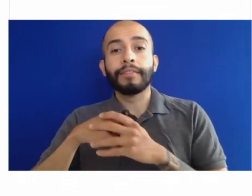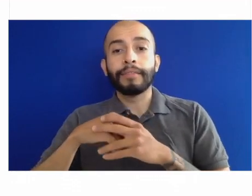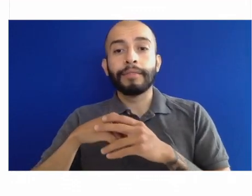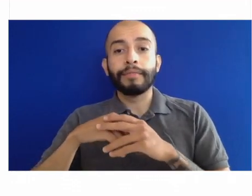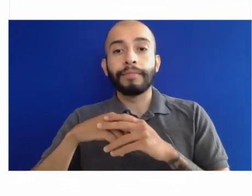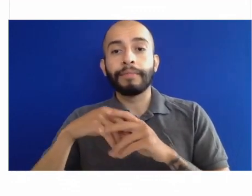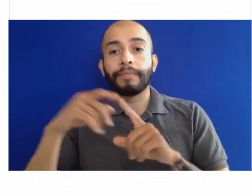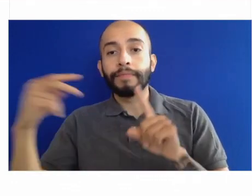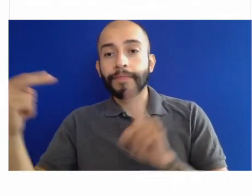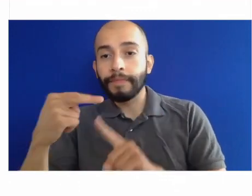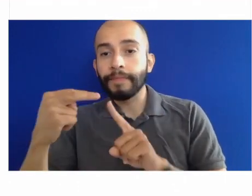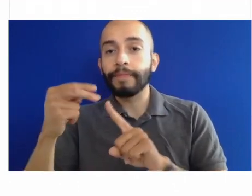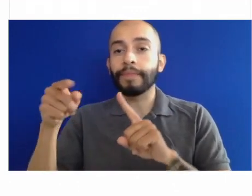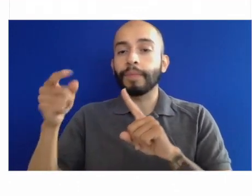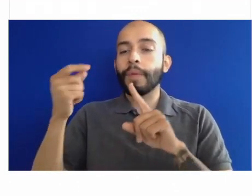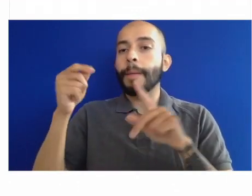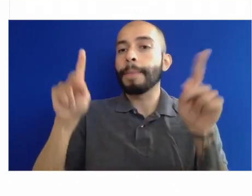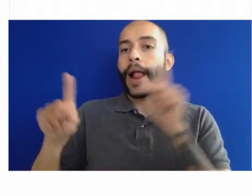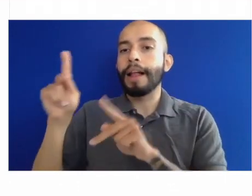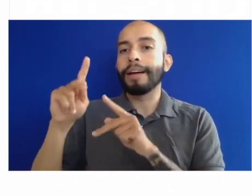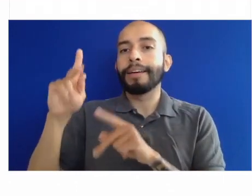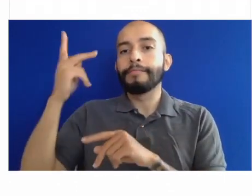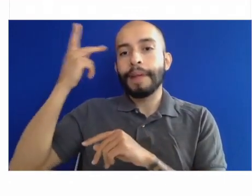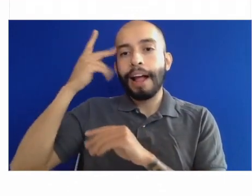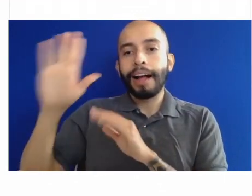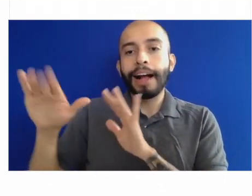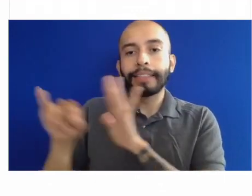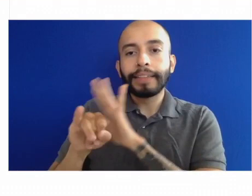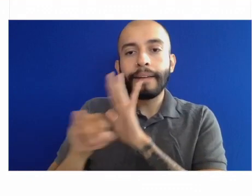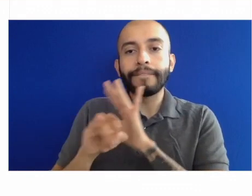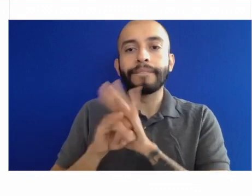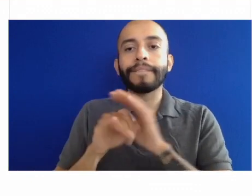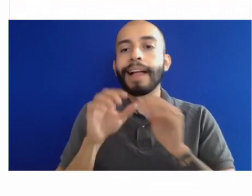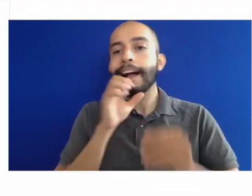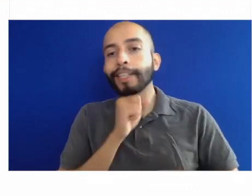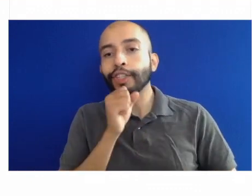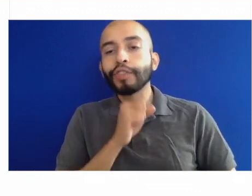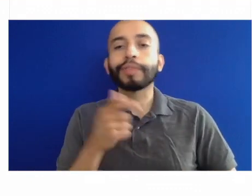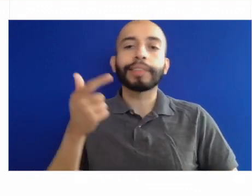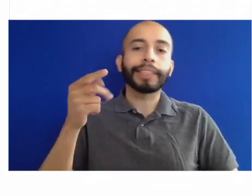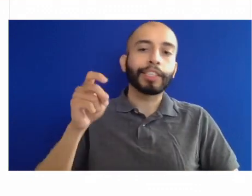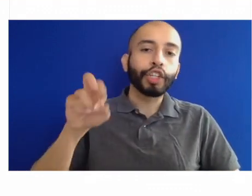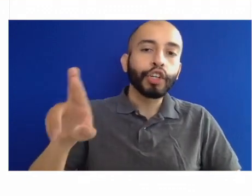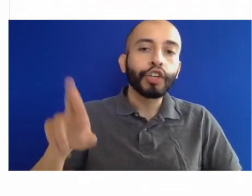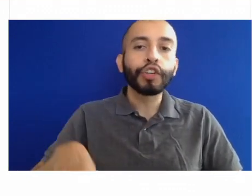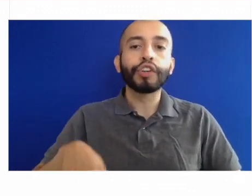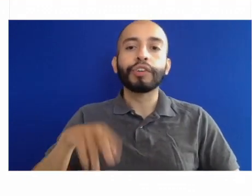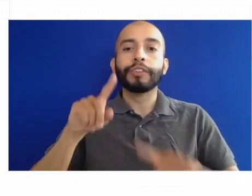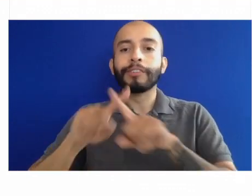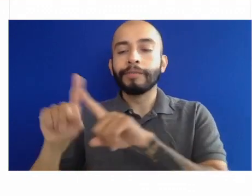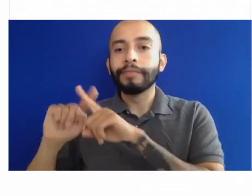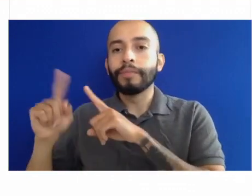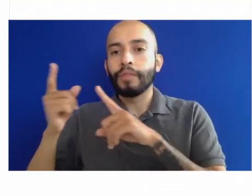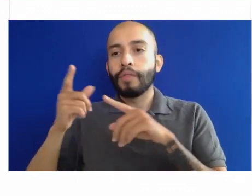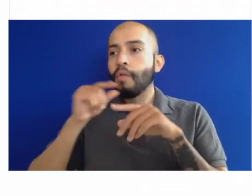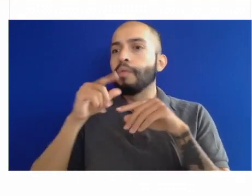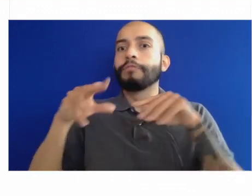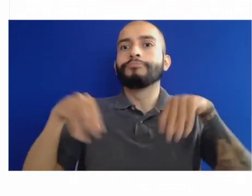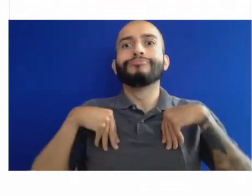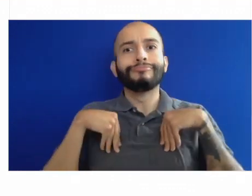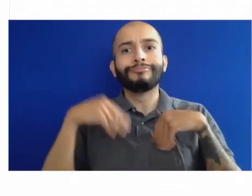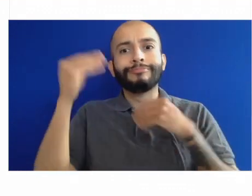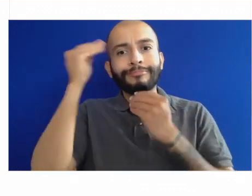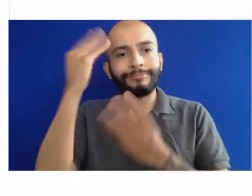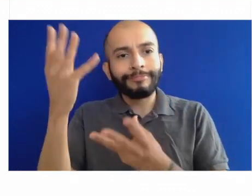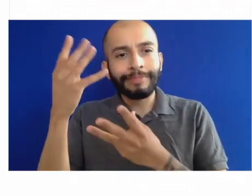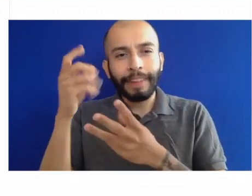misinformation significantly predicted later actual vaccine uptake at the regional level. So to us, that really means that there's a very clear